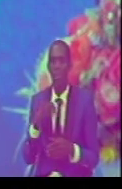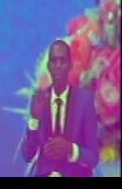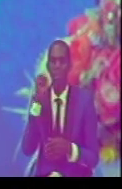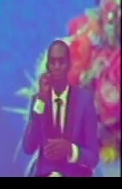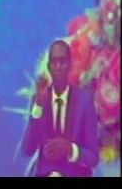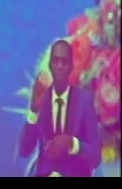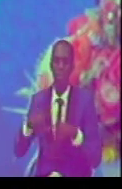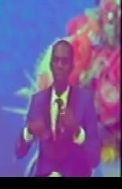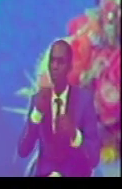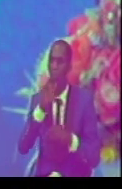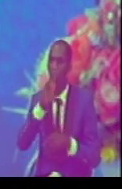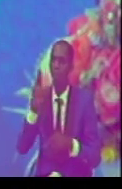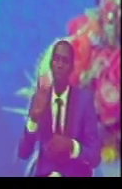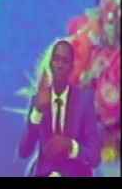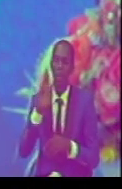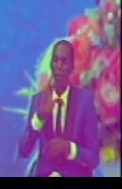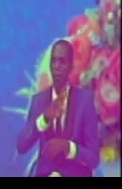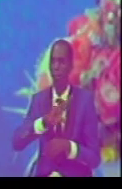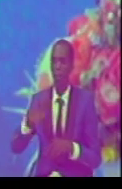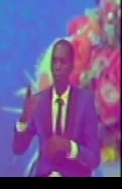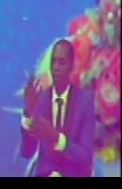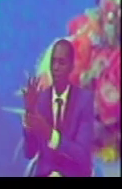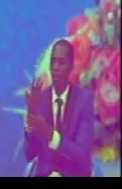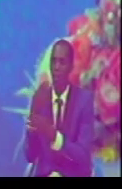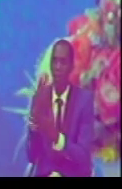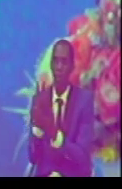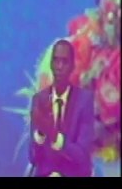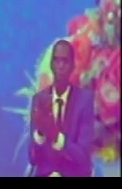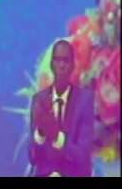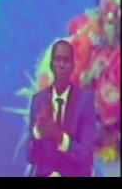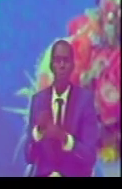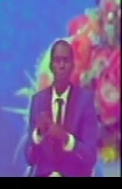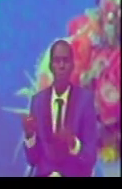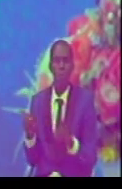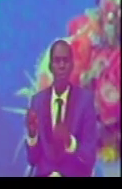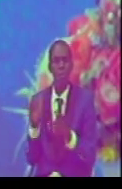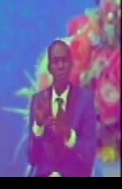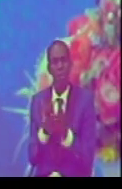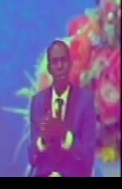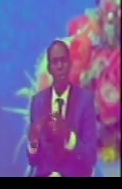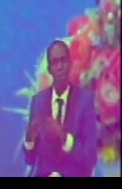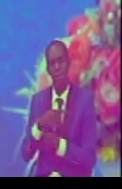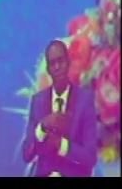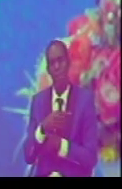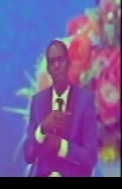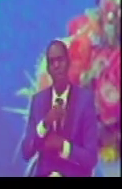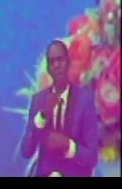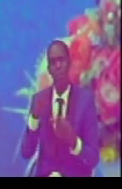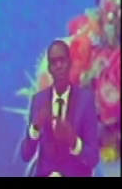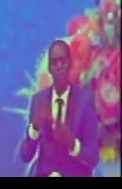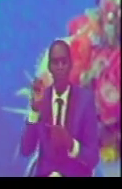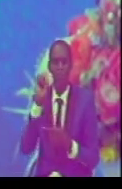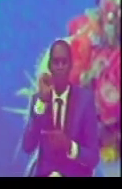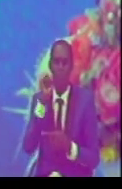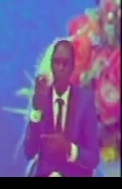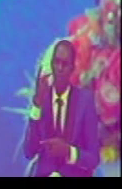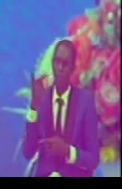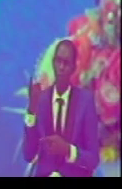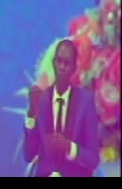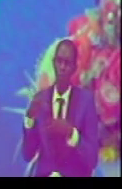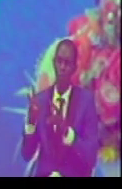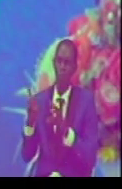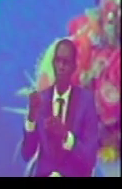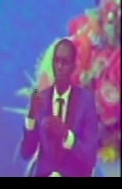I dislocated my hand. So my right hand, I couldn't use properly. I couldn't even twist it. But that very day, you know, after I saw the way she was